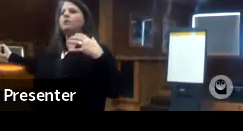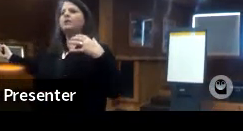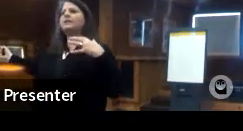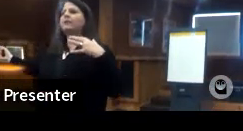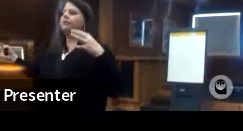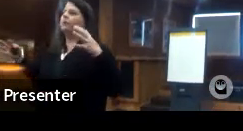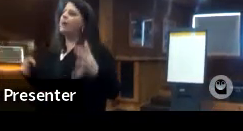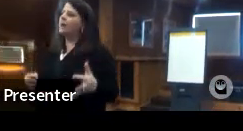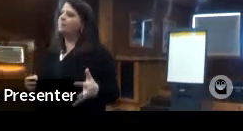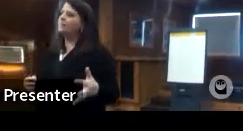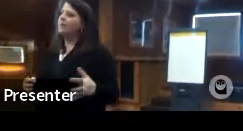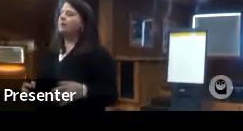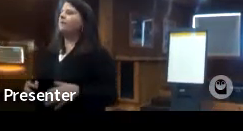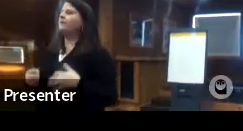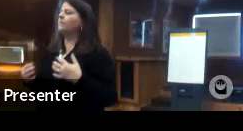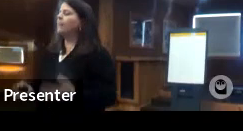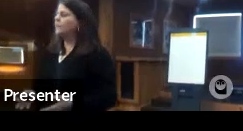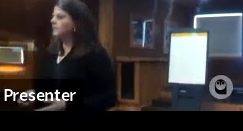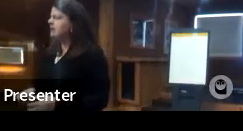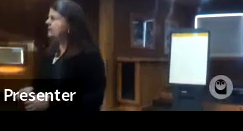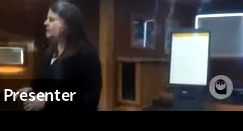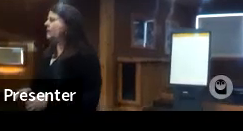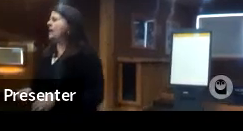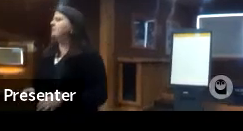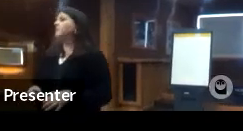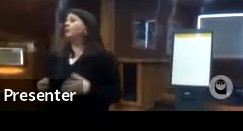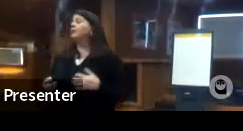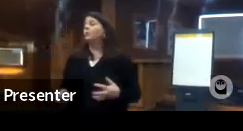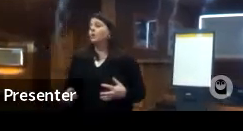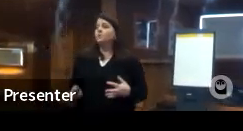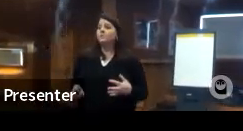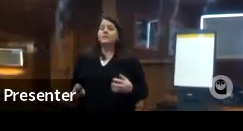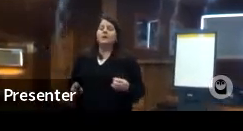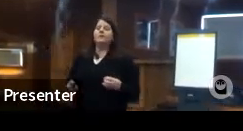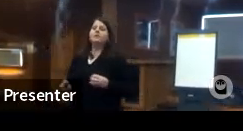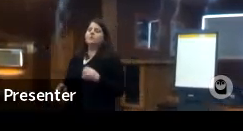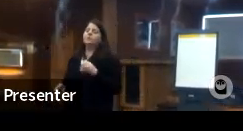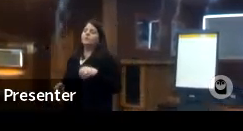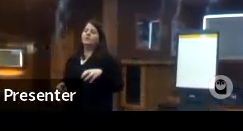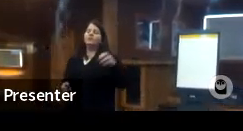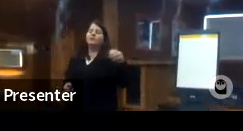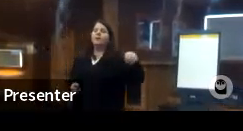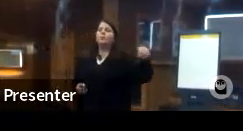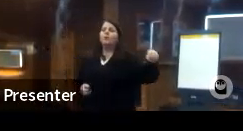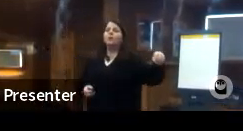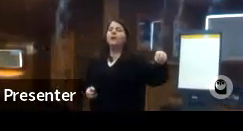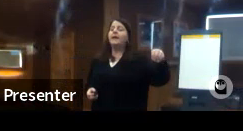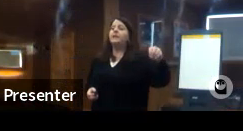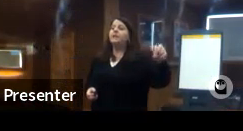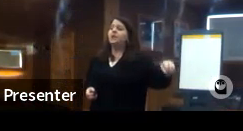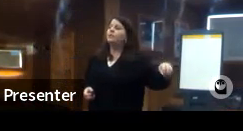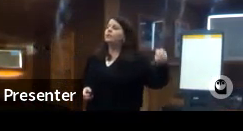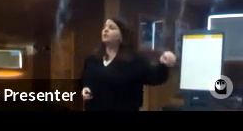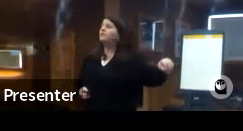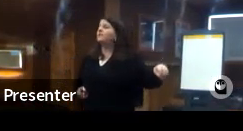are communities have different makeups. They have different mindsets, different norms. There are some communities that are very rural,